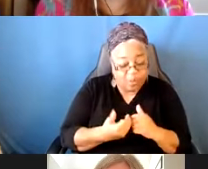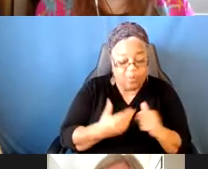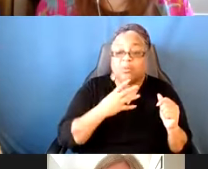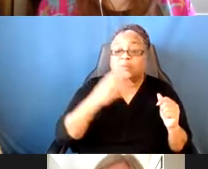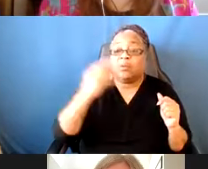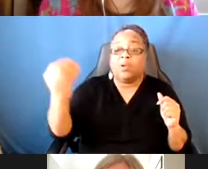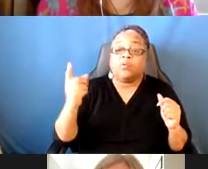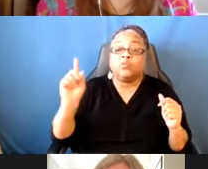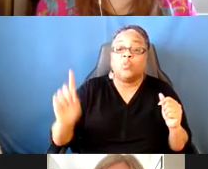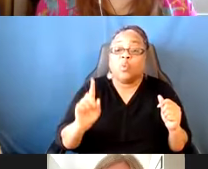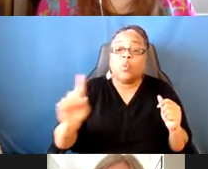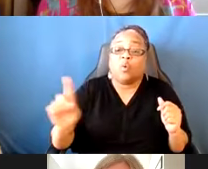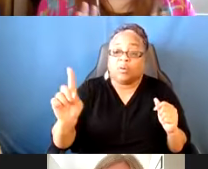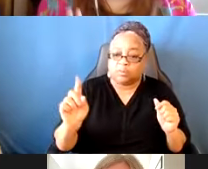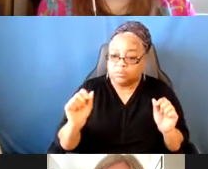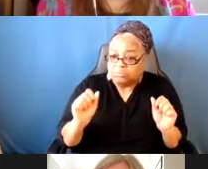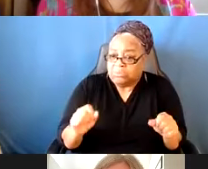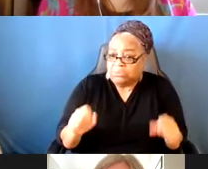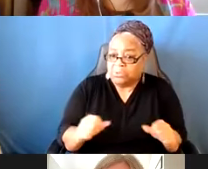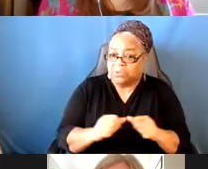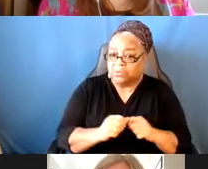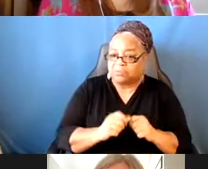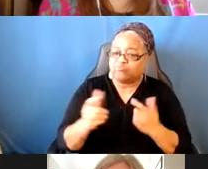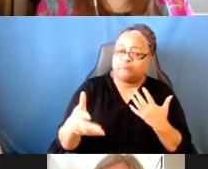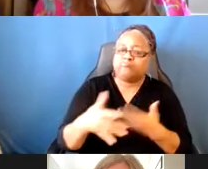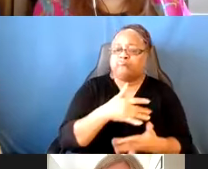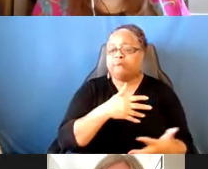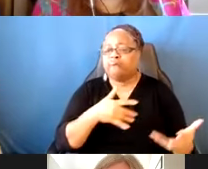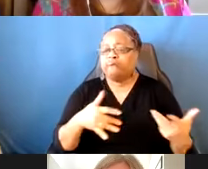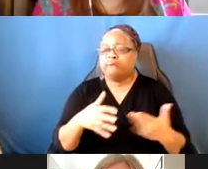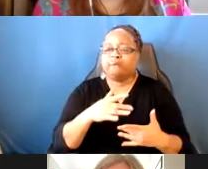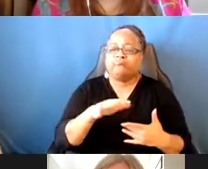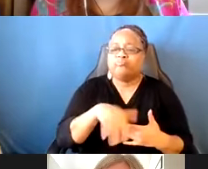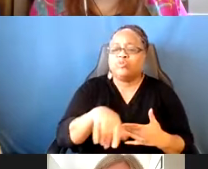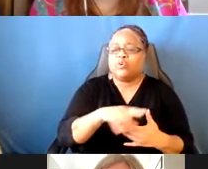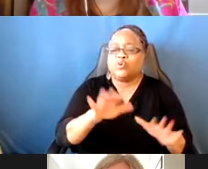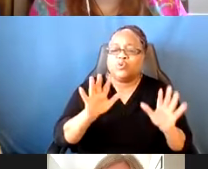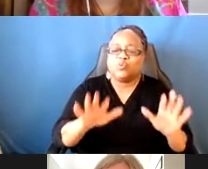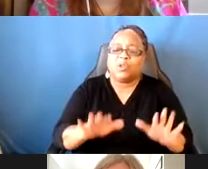for them. Just really surrounding yourself with those wonderful,